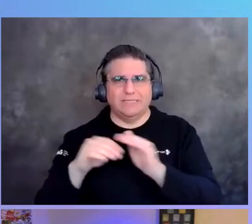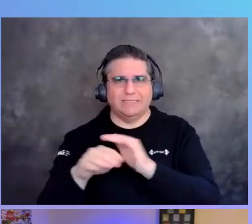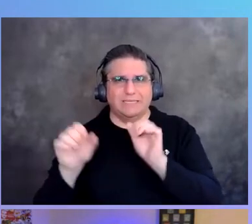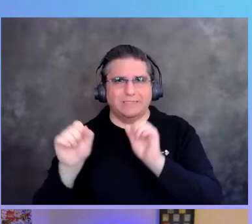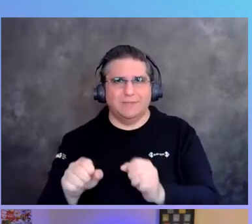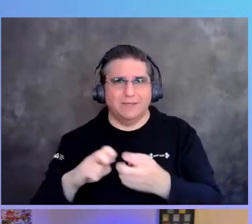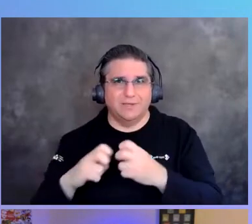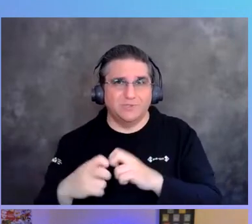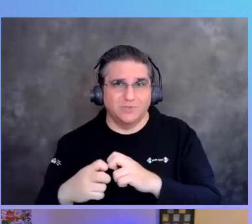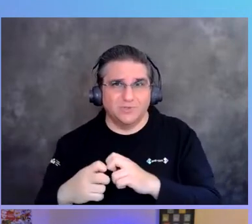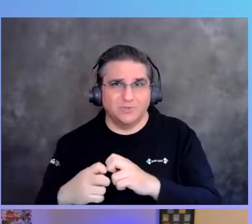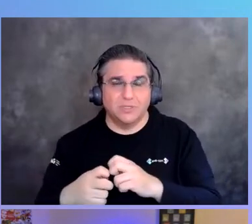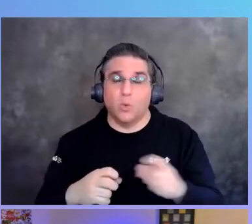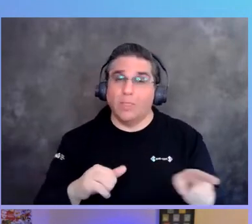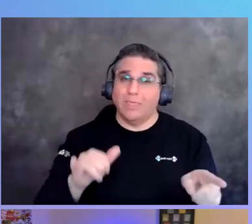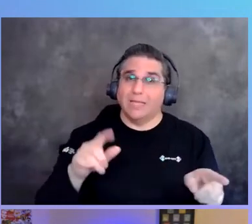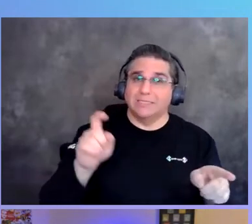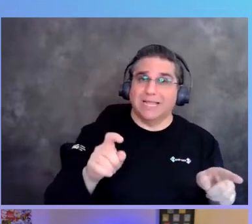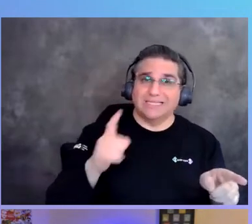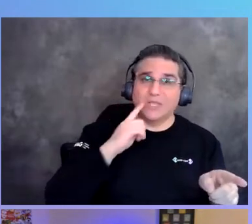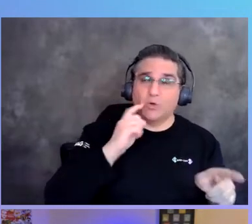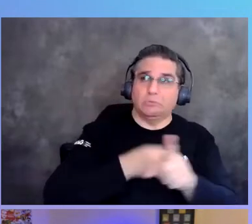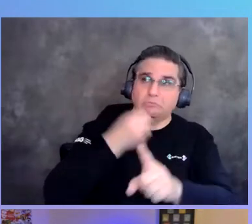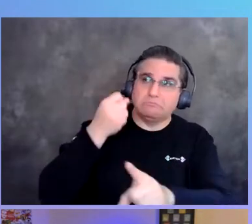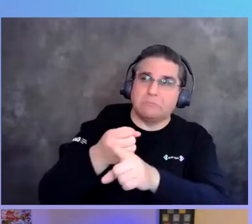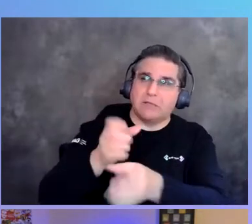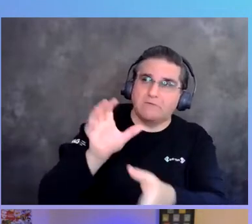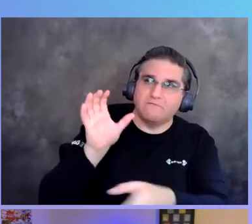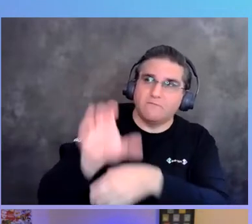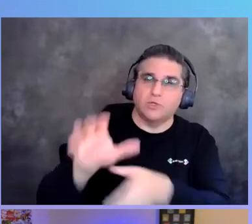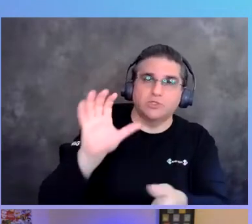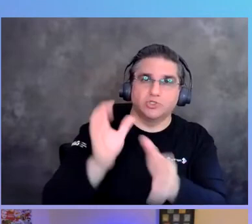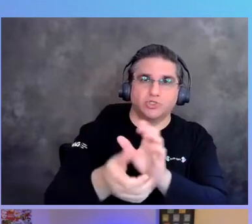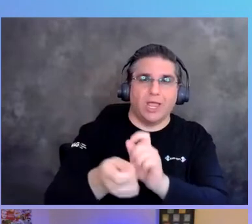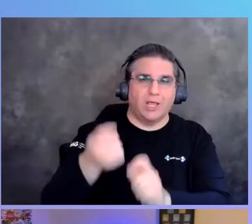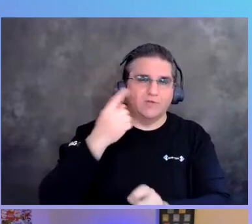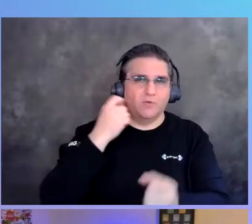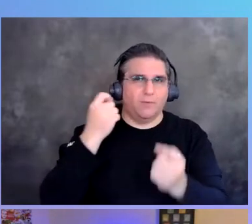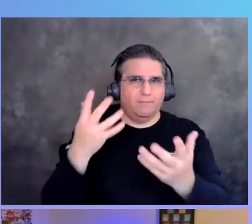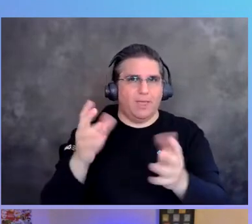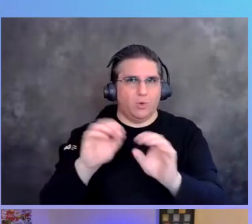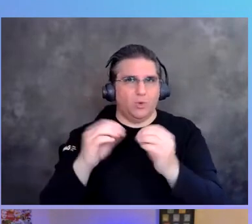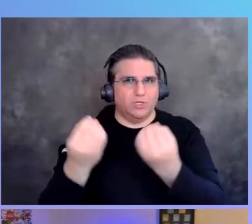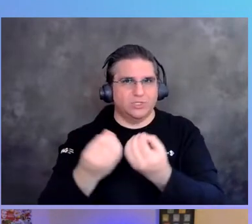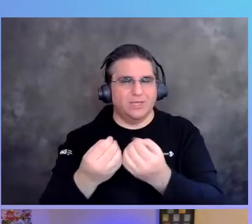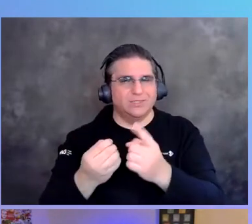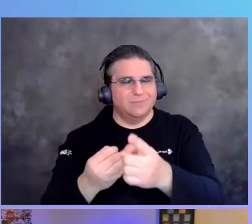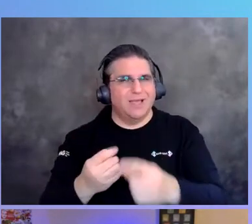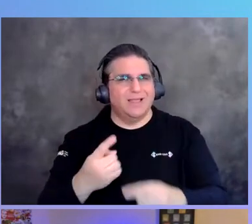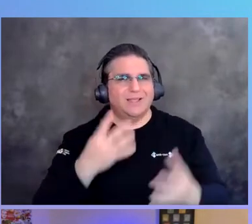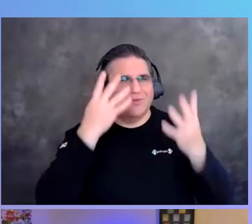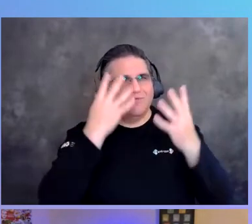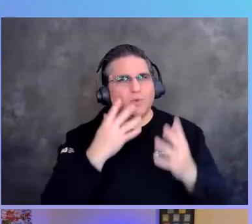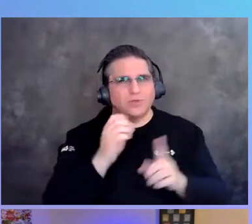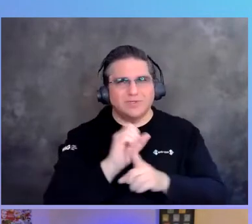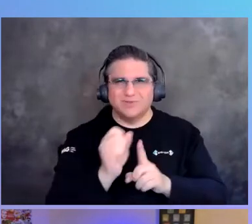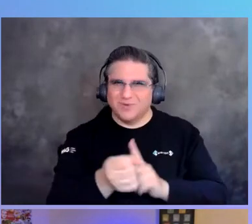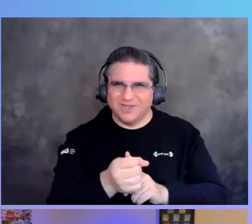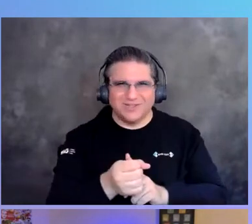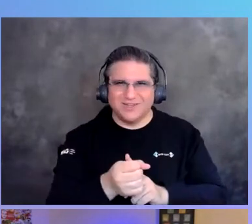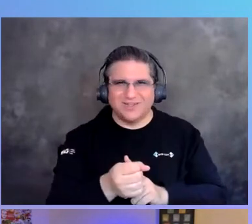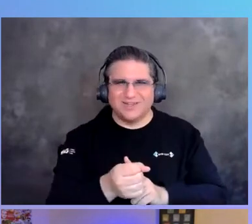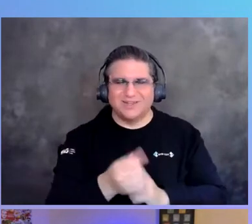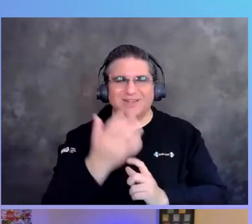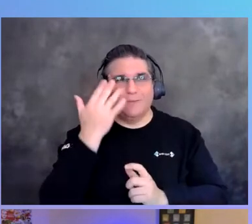for actionable change to occur within most organizations. However, this is also an unfortunate situation in which many